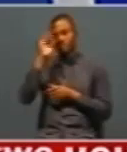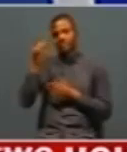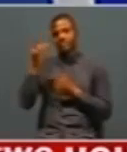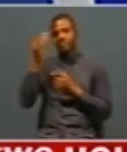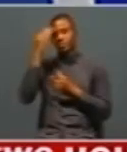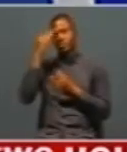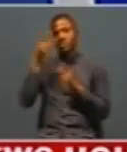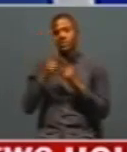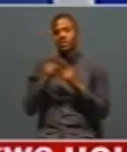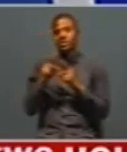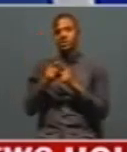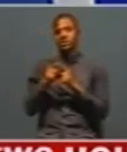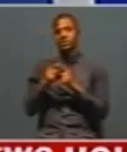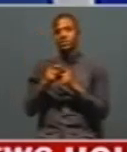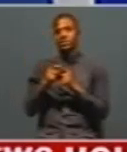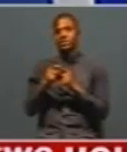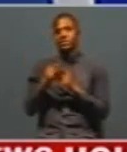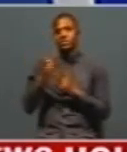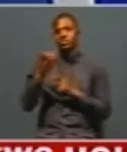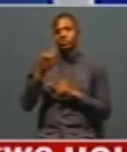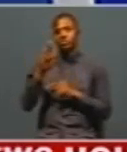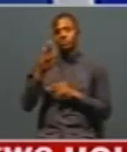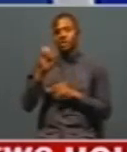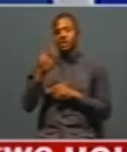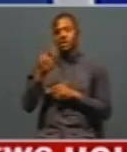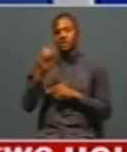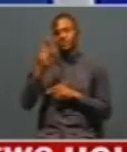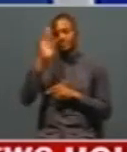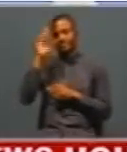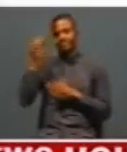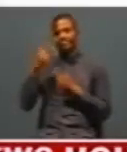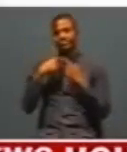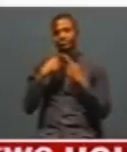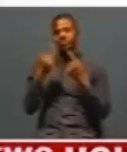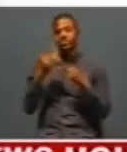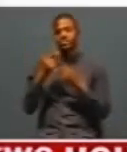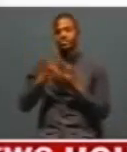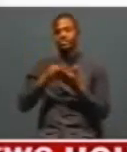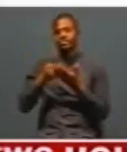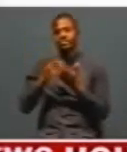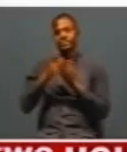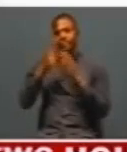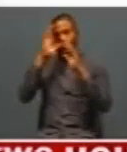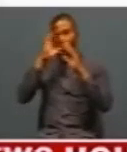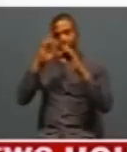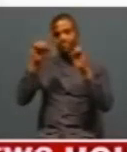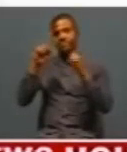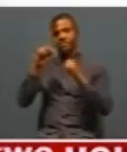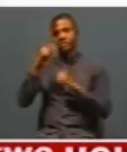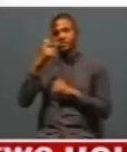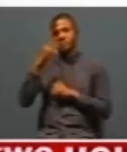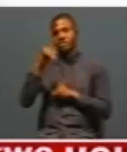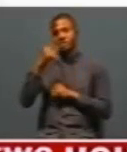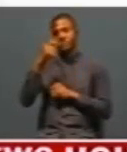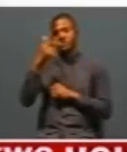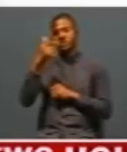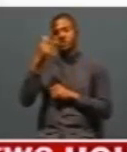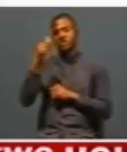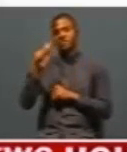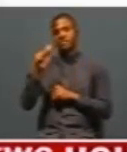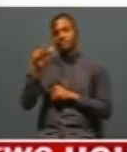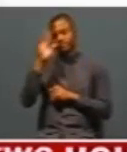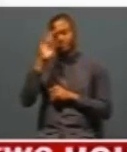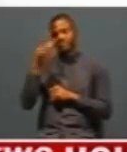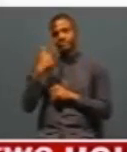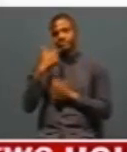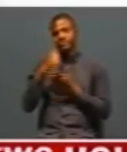known as GBK Owusu. A statement issued and signed by the president of the GJA, Mr. Afil Moni,